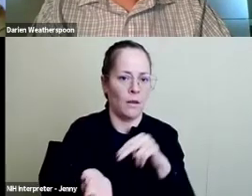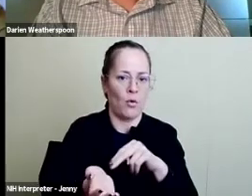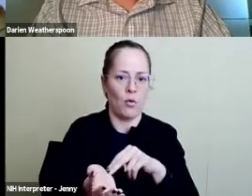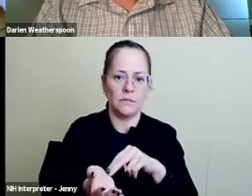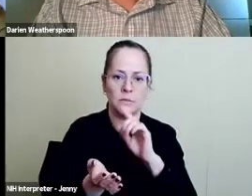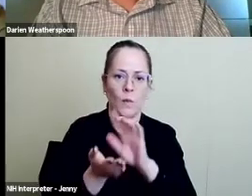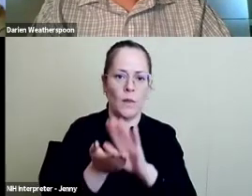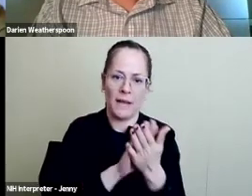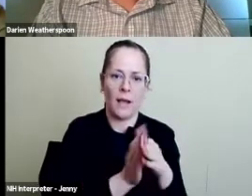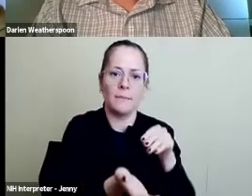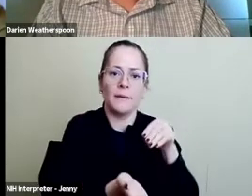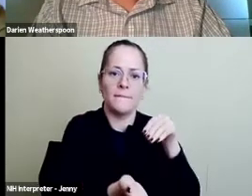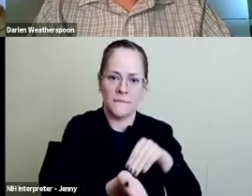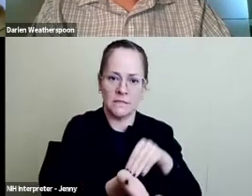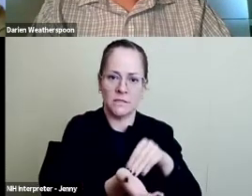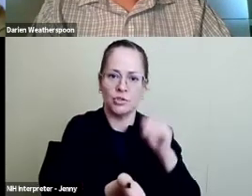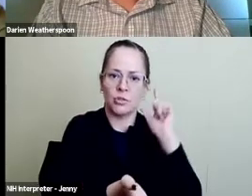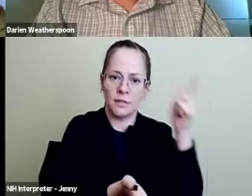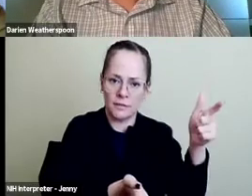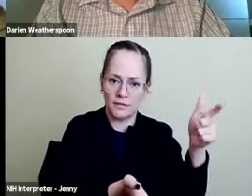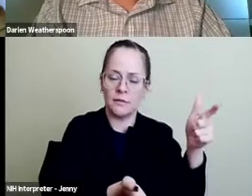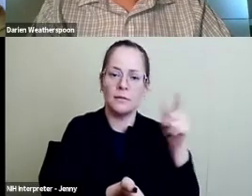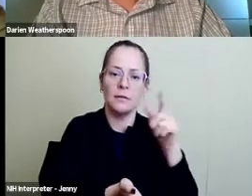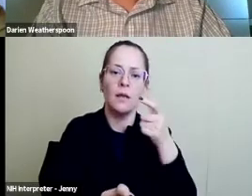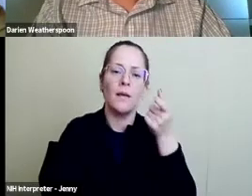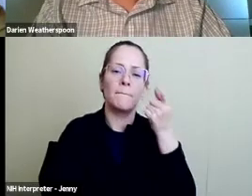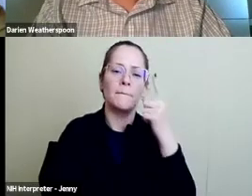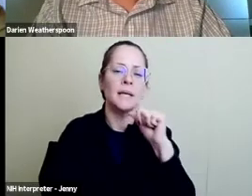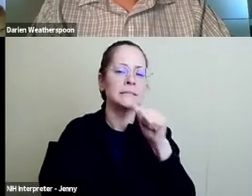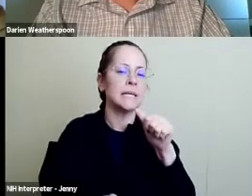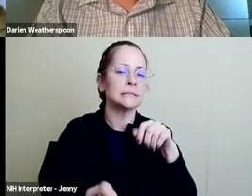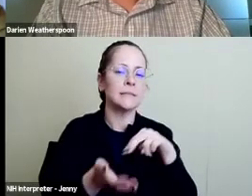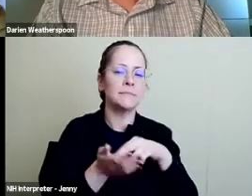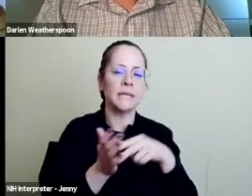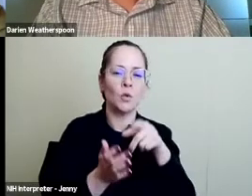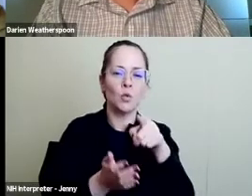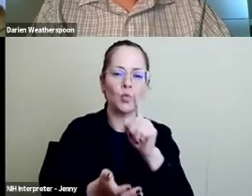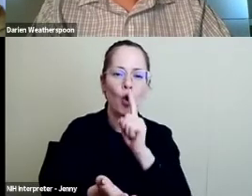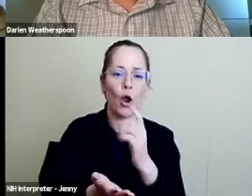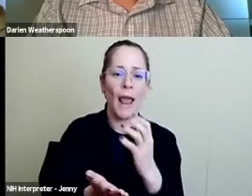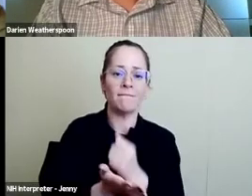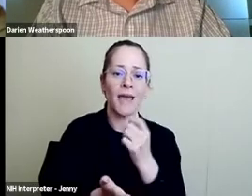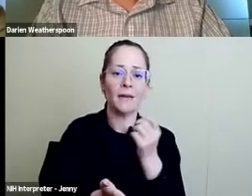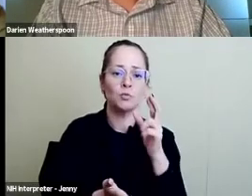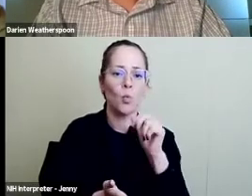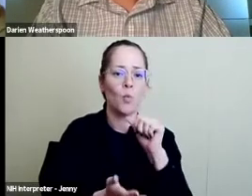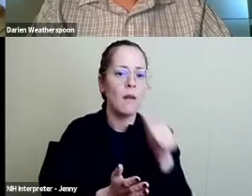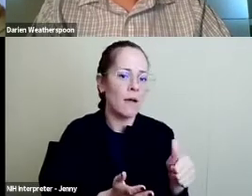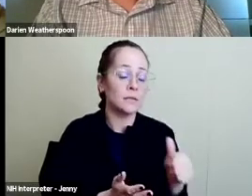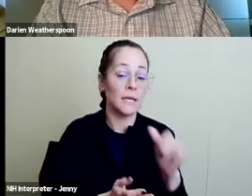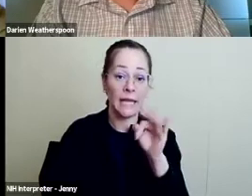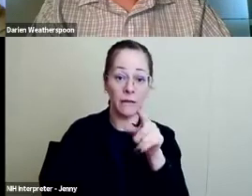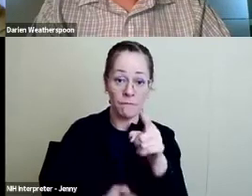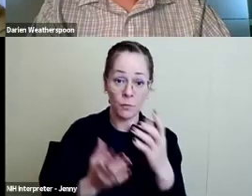themselves, I think you have to sort of, that doesn't necessarily mean it's an advantage or a disadvantage. If that's what you want to do, that's one thing, but you have to ask